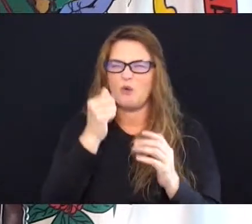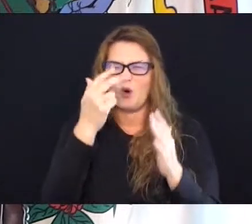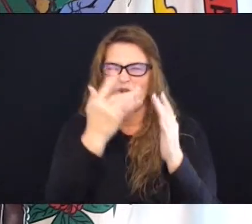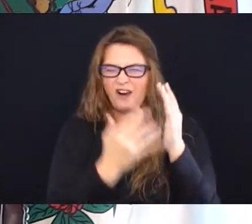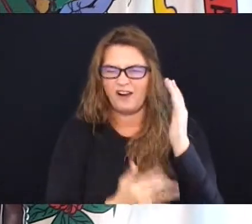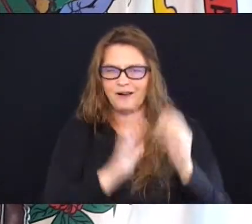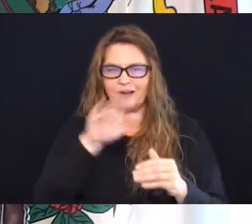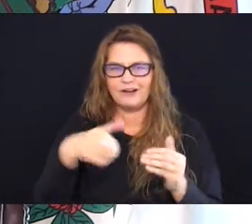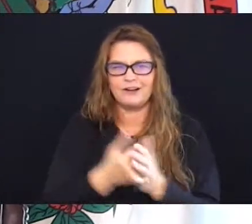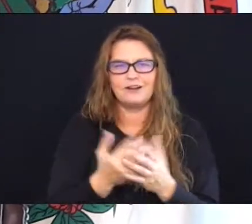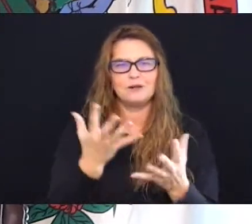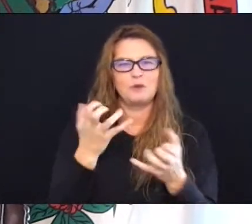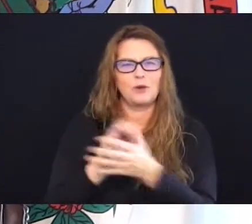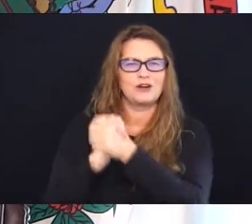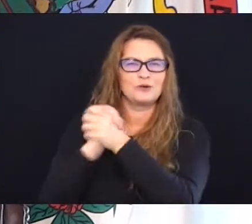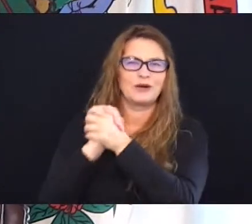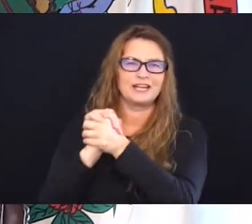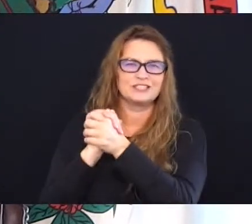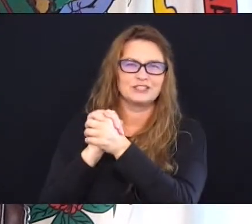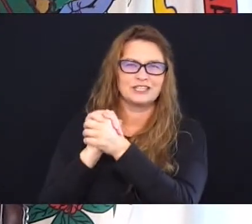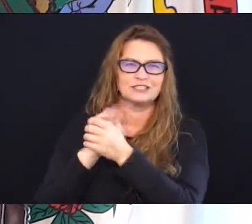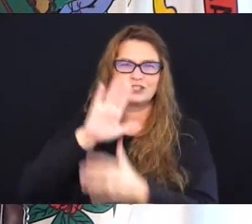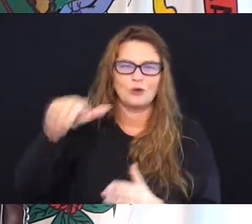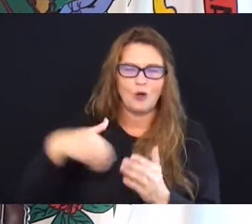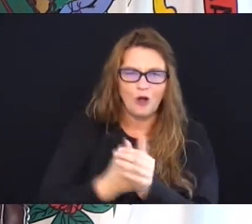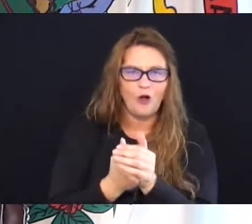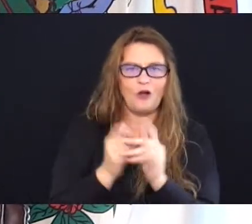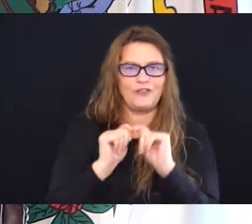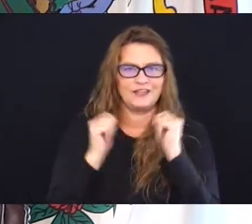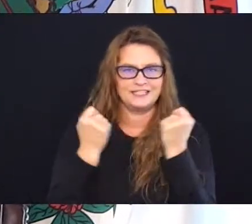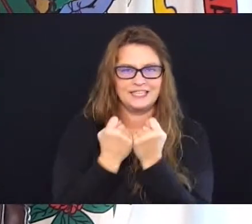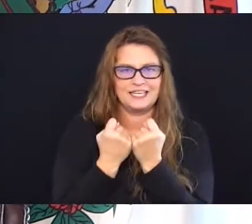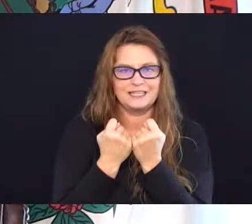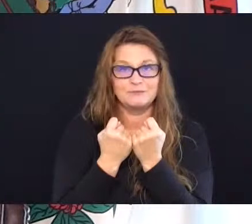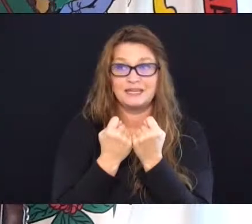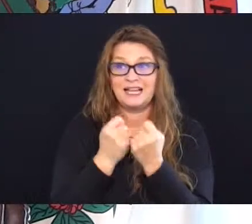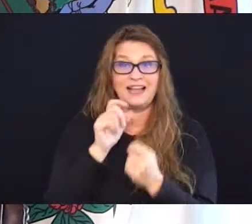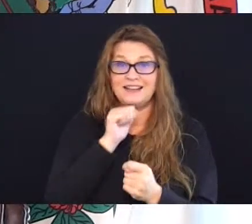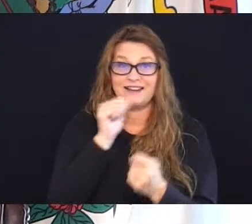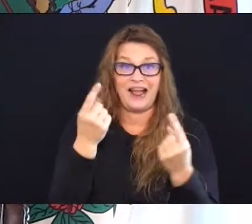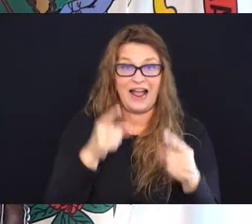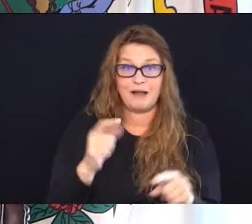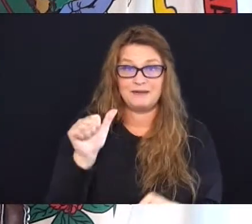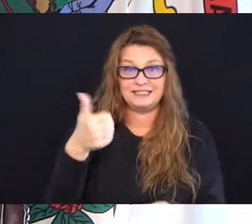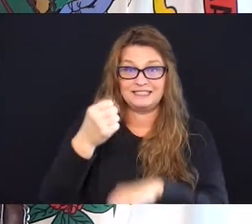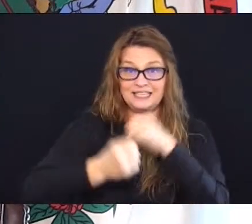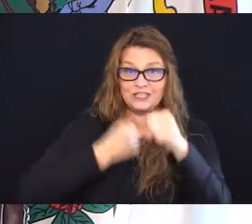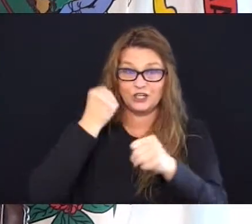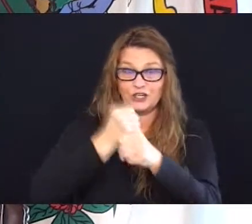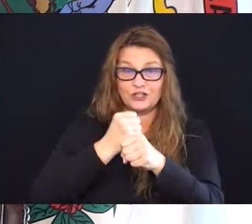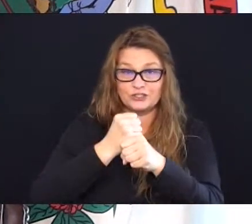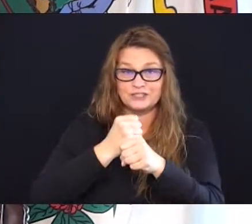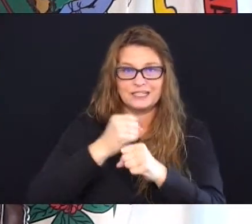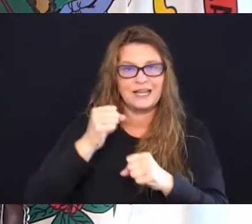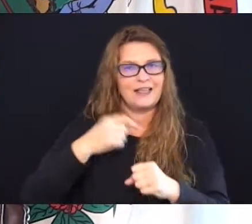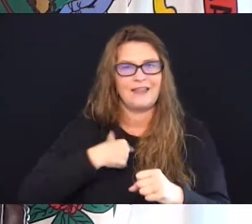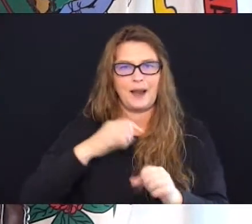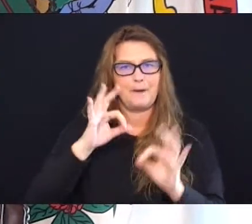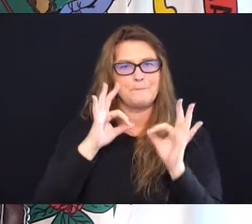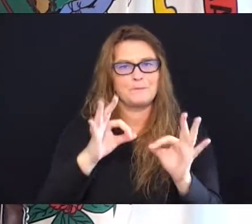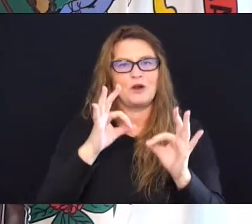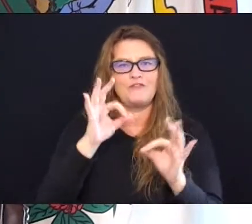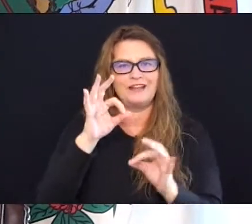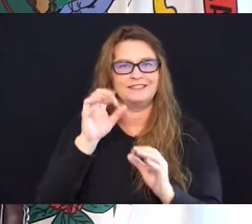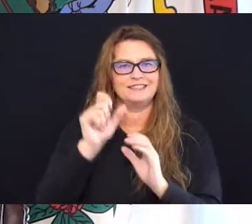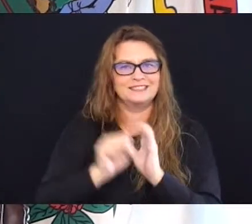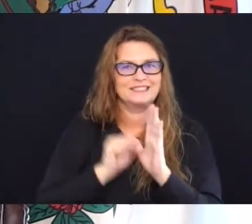teams, just congratulations to all the teams. This hadn't been done in 10 years, and they kept a perfect season. It's